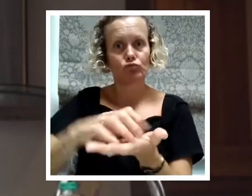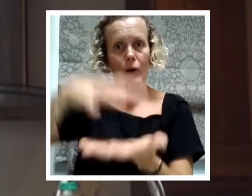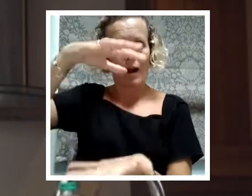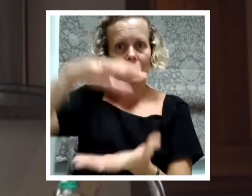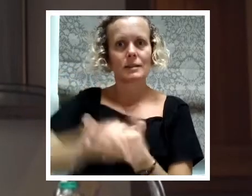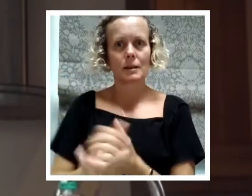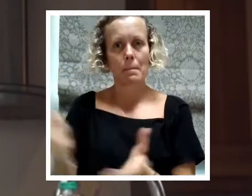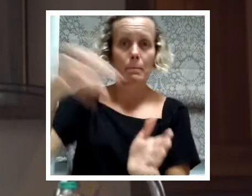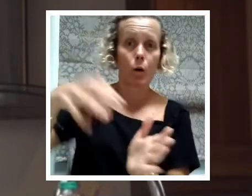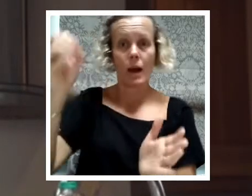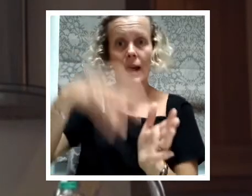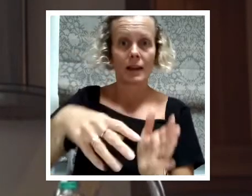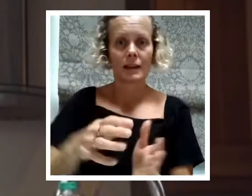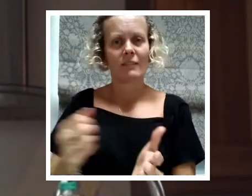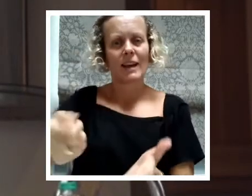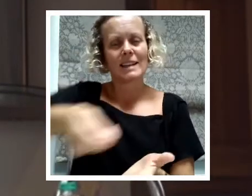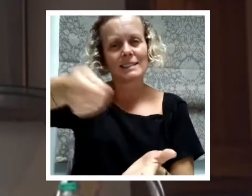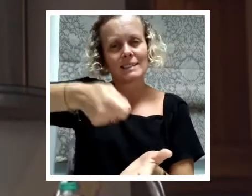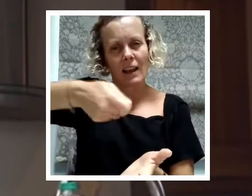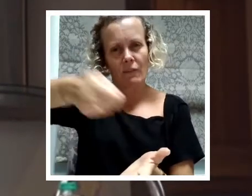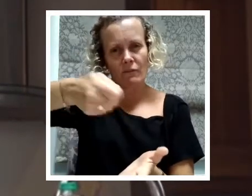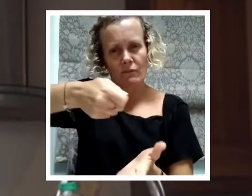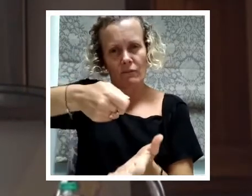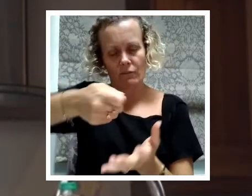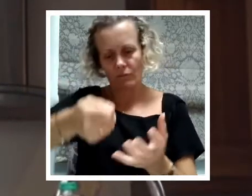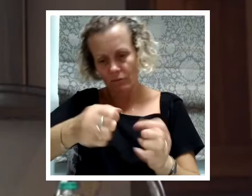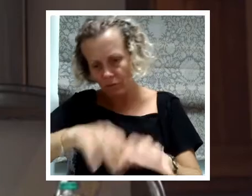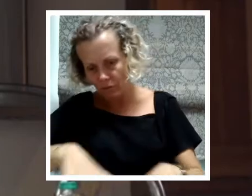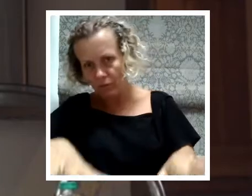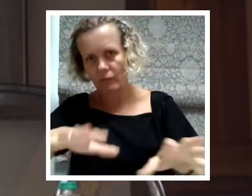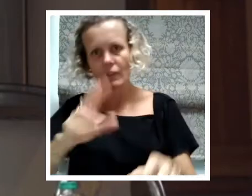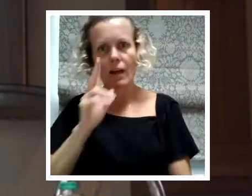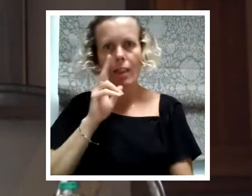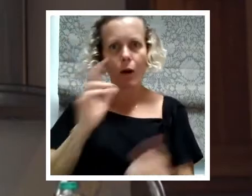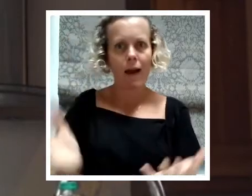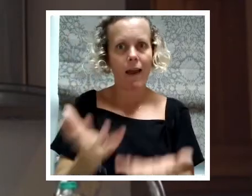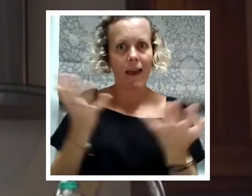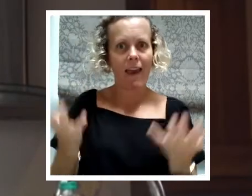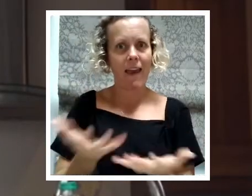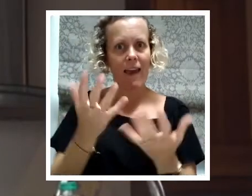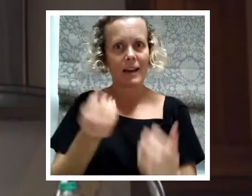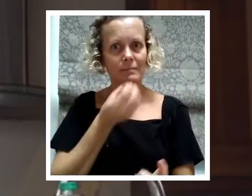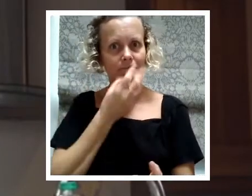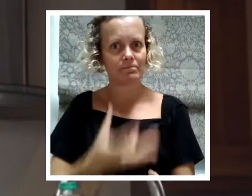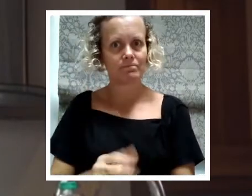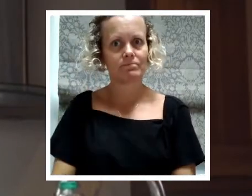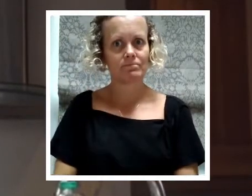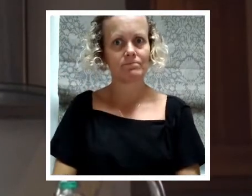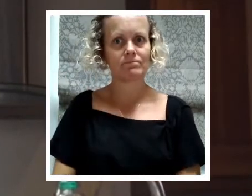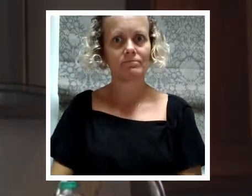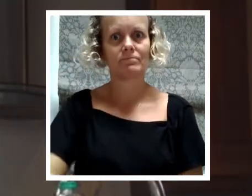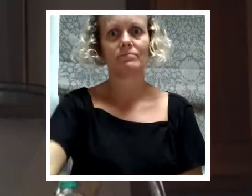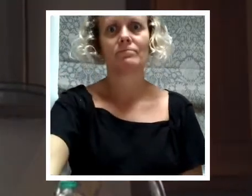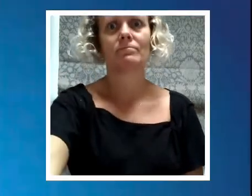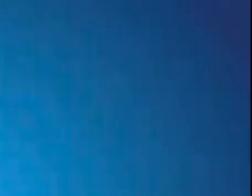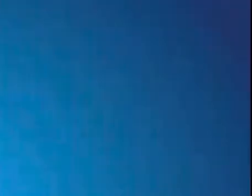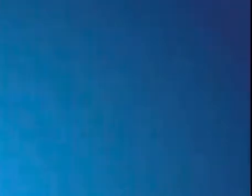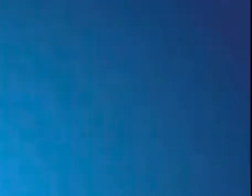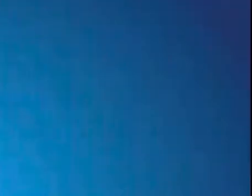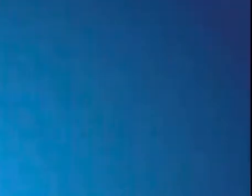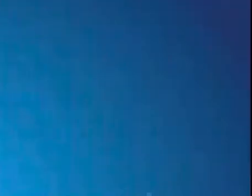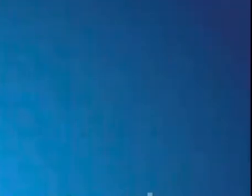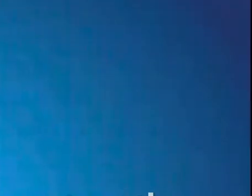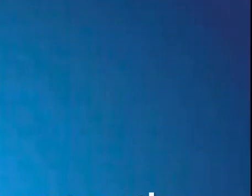So pop that all in, give it a sieve till it all comes out, adding lots and lots of air.